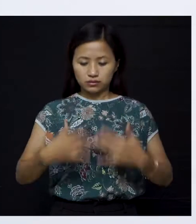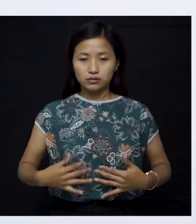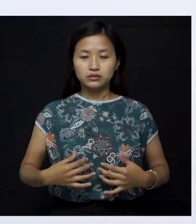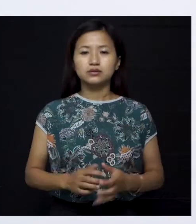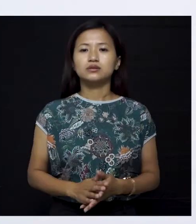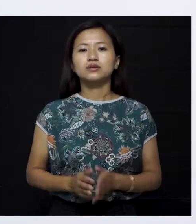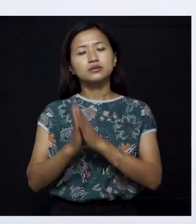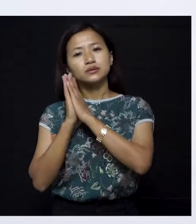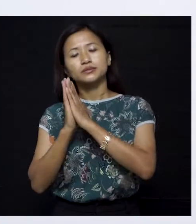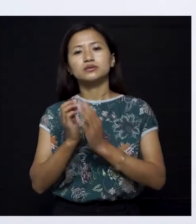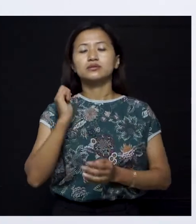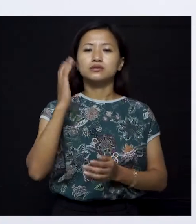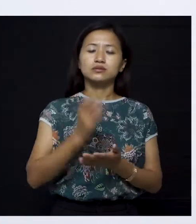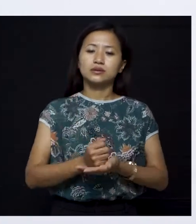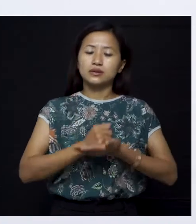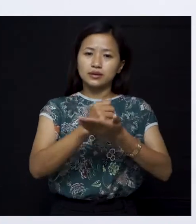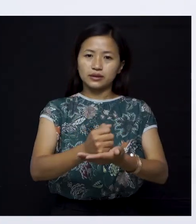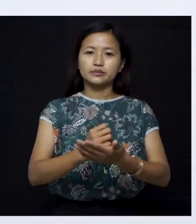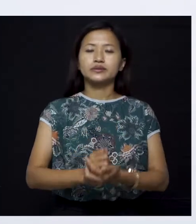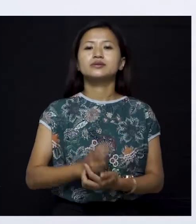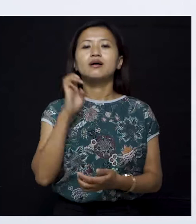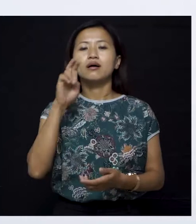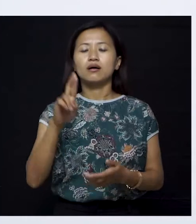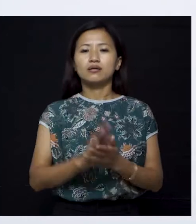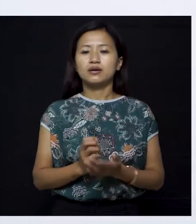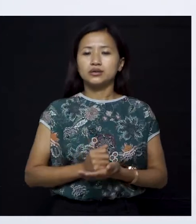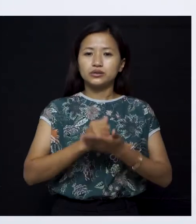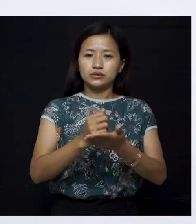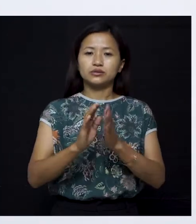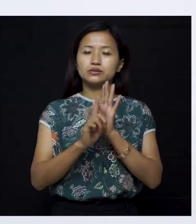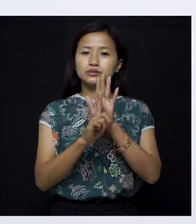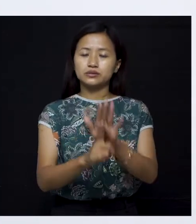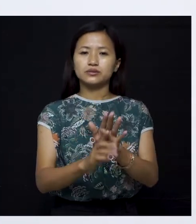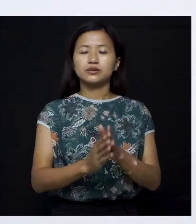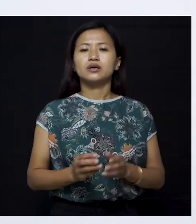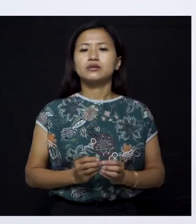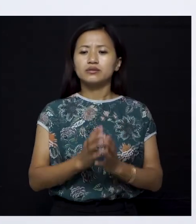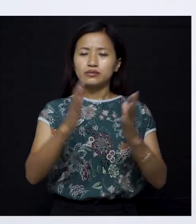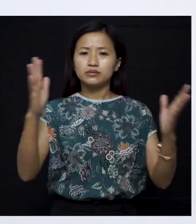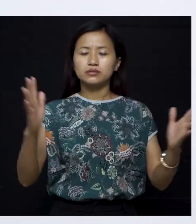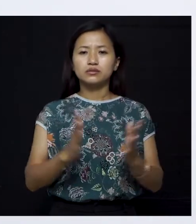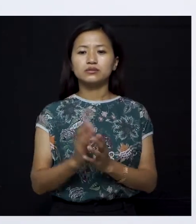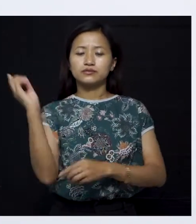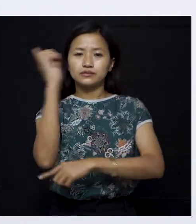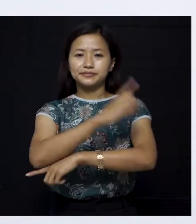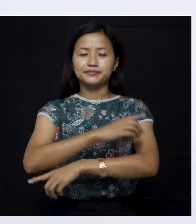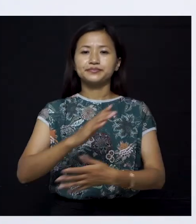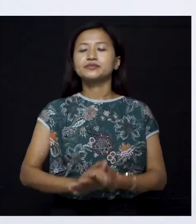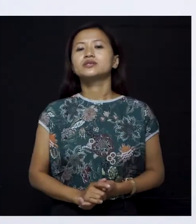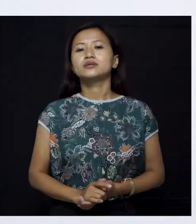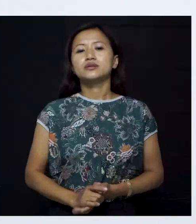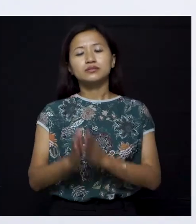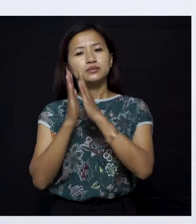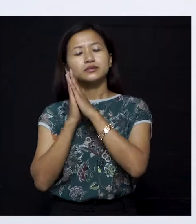sleeping with God helping her. And this also shows that the mother Moria had been grieving for a lot of days, okay? She did